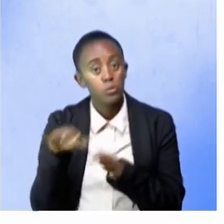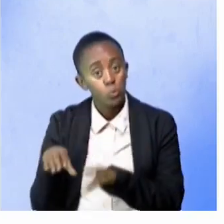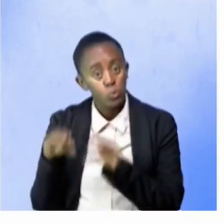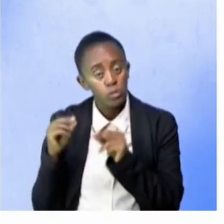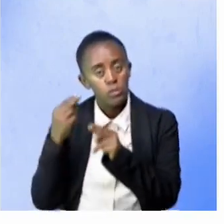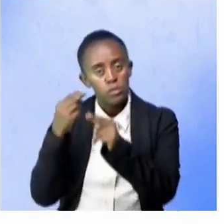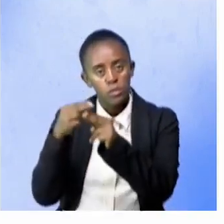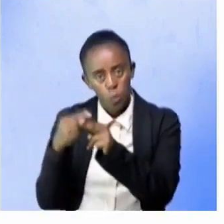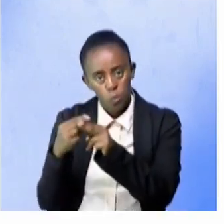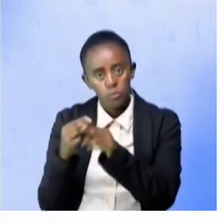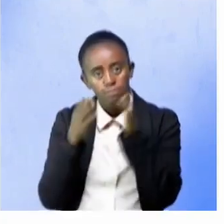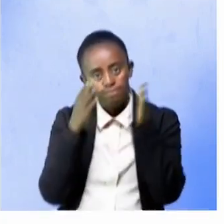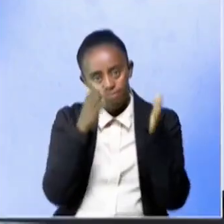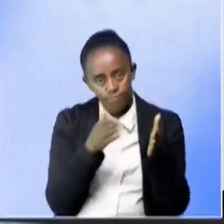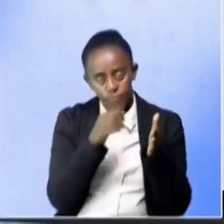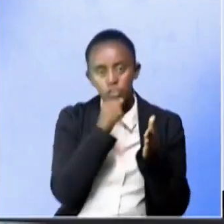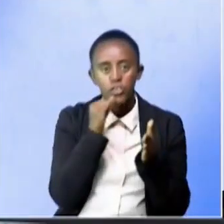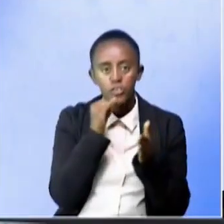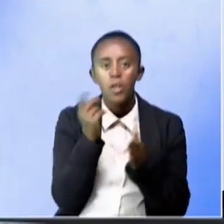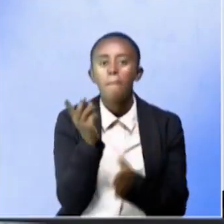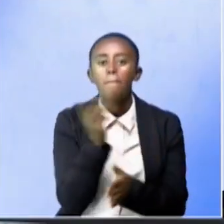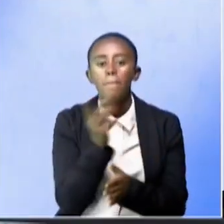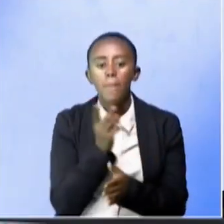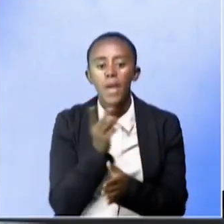These are pair of words.